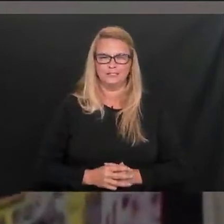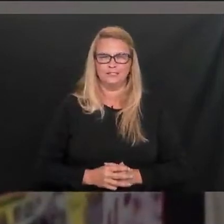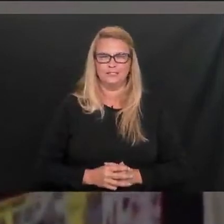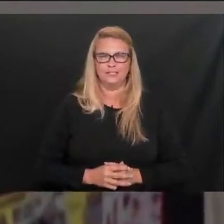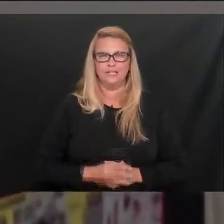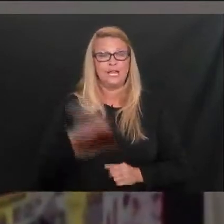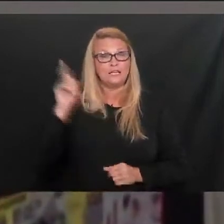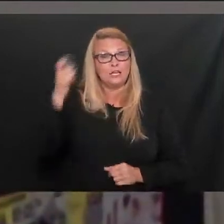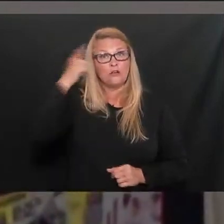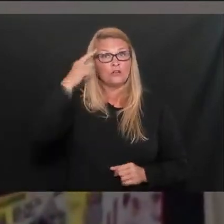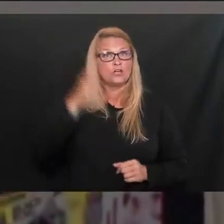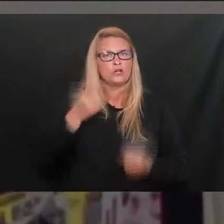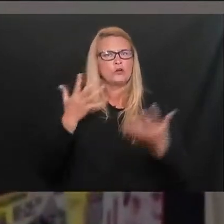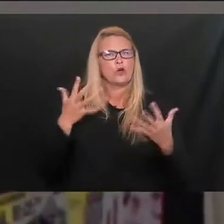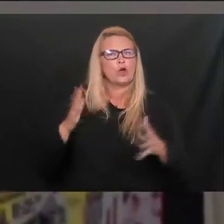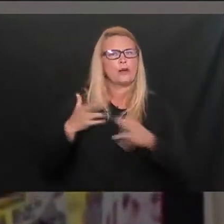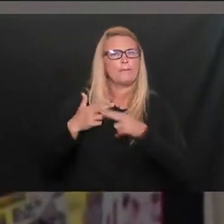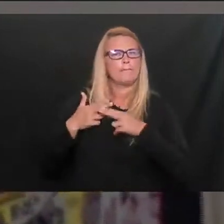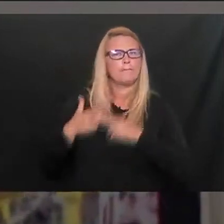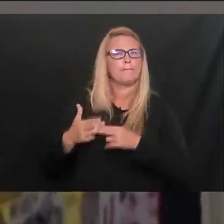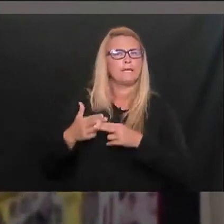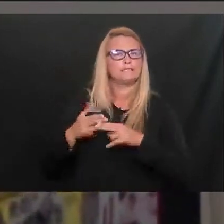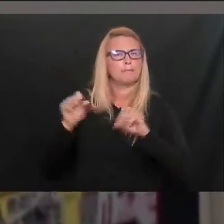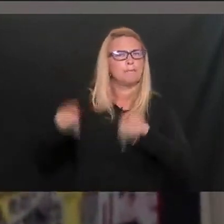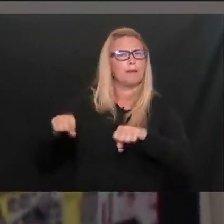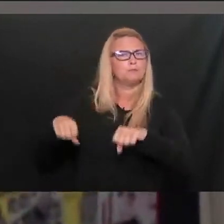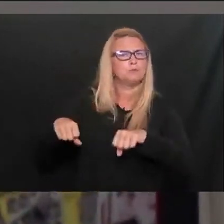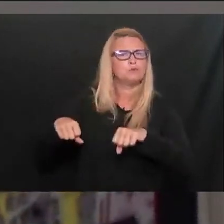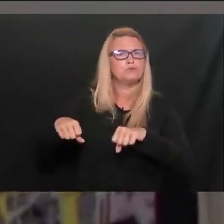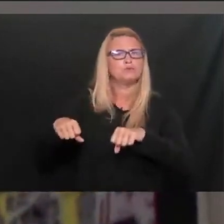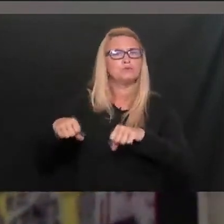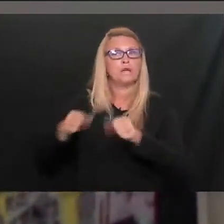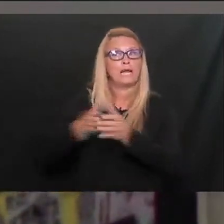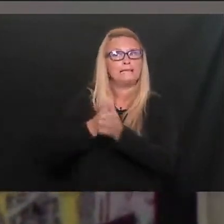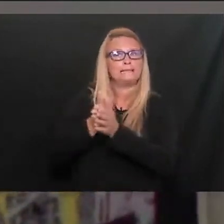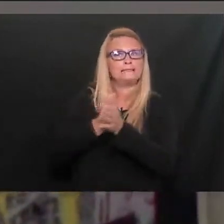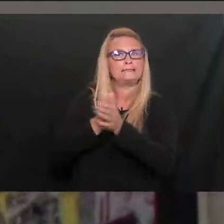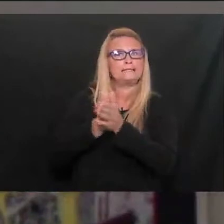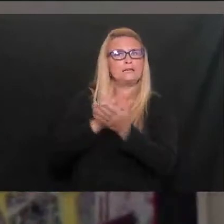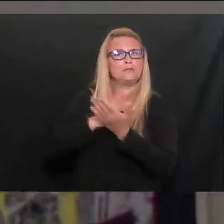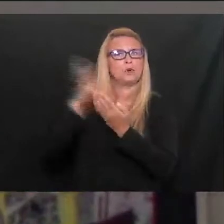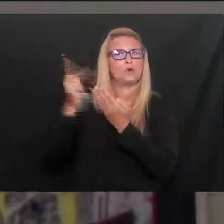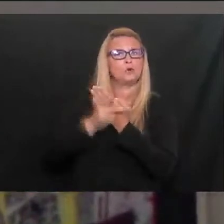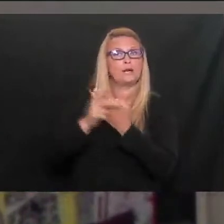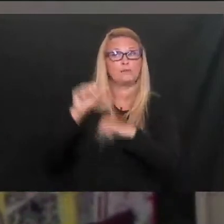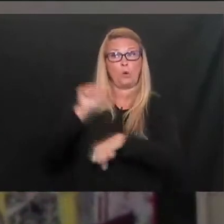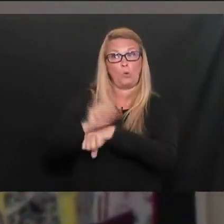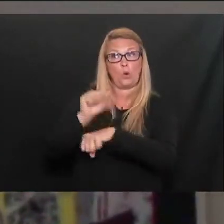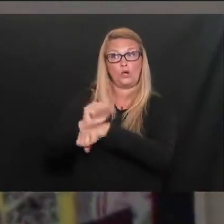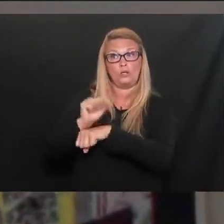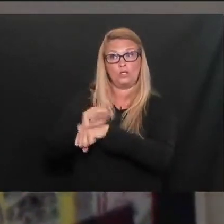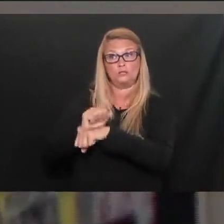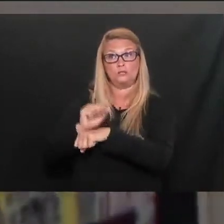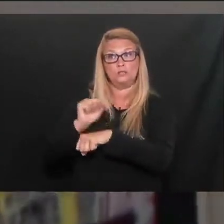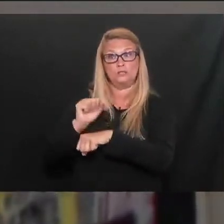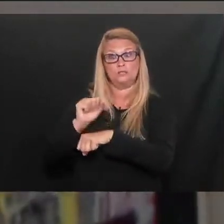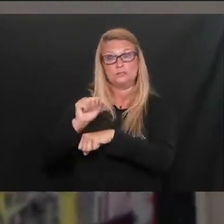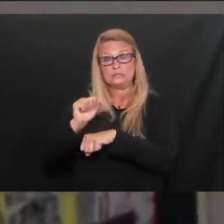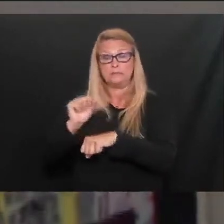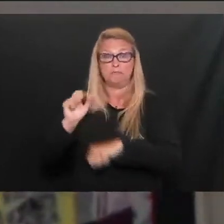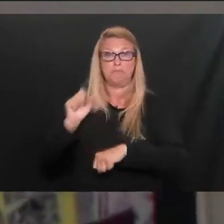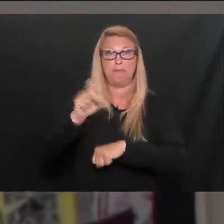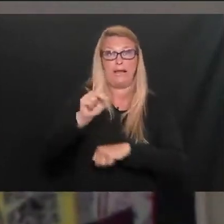had previously mentioned the possibility of an incentive program for getting workers back into the workforce. The